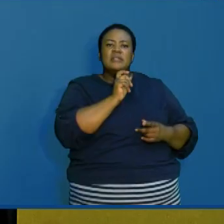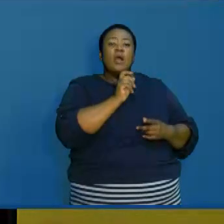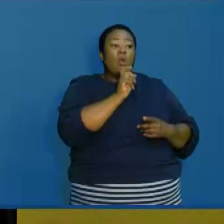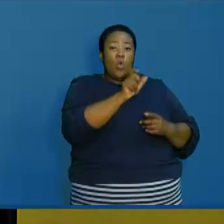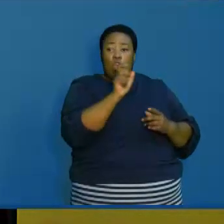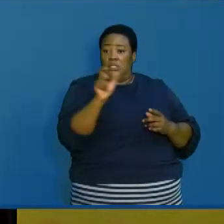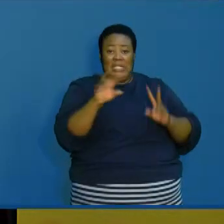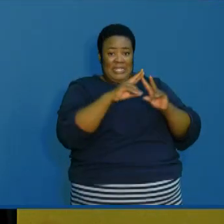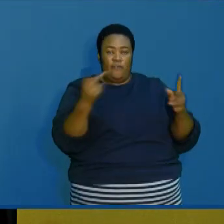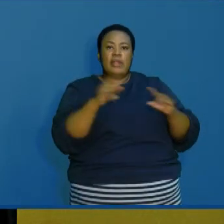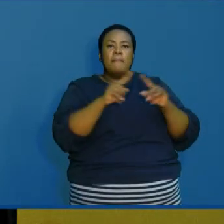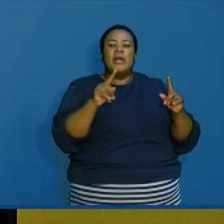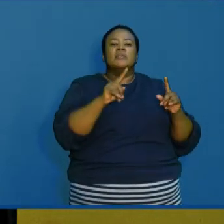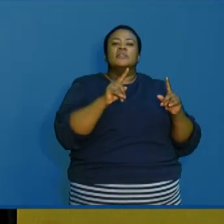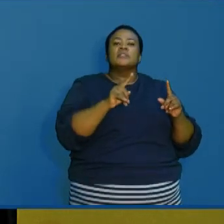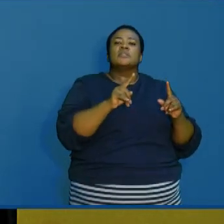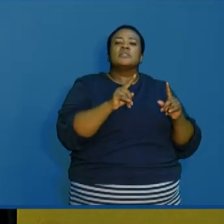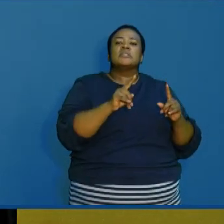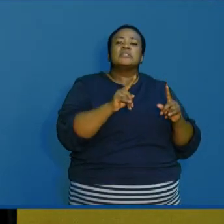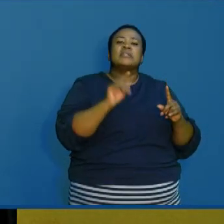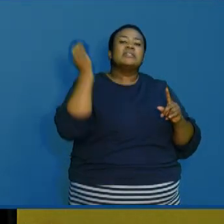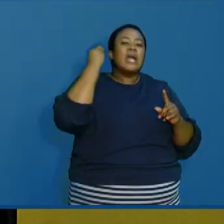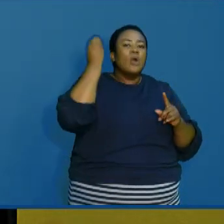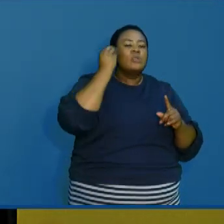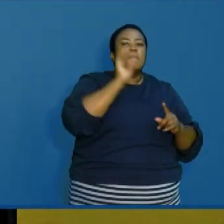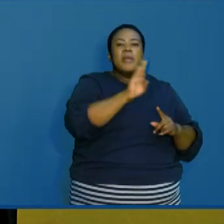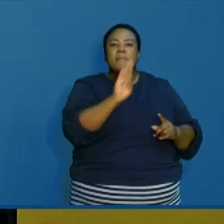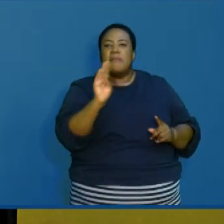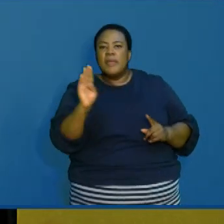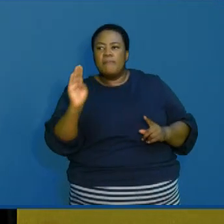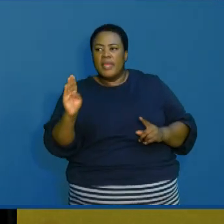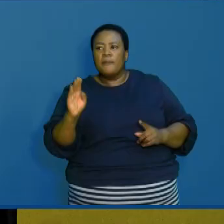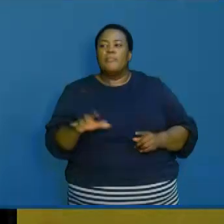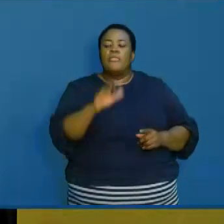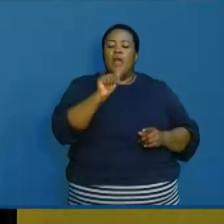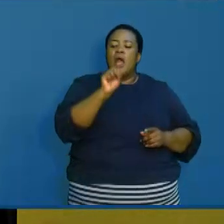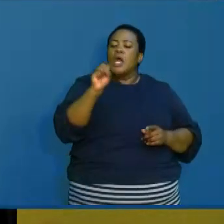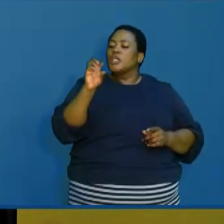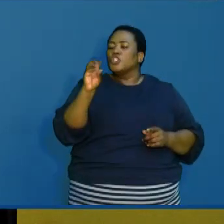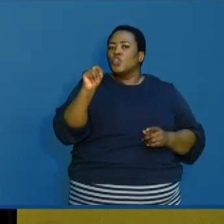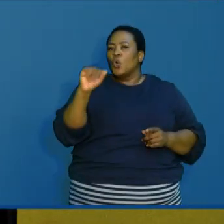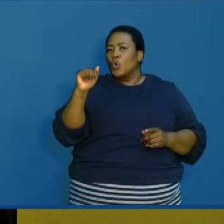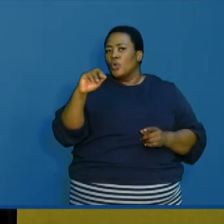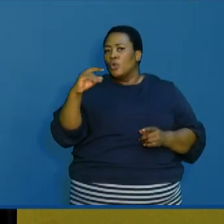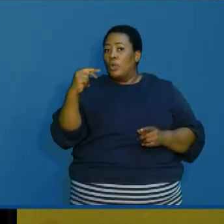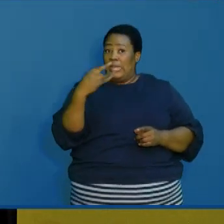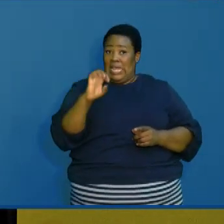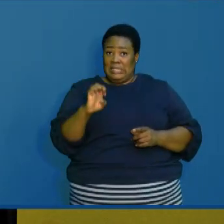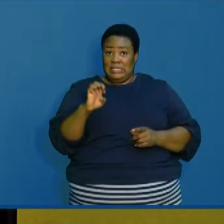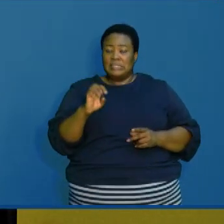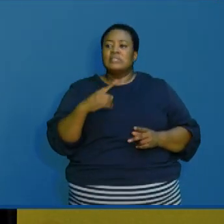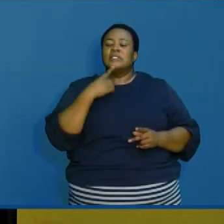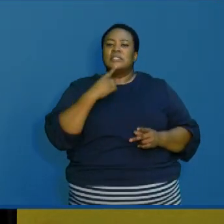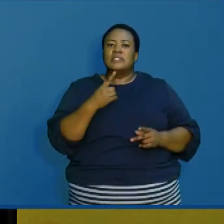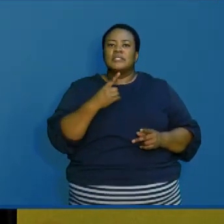alliteration. Assonance is when you repeat a vowel sound. For example,